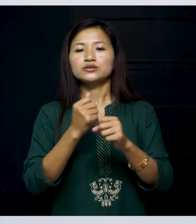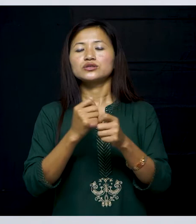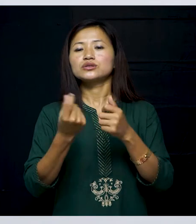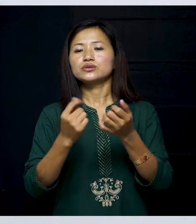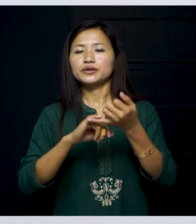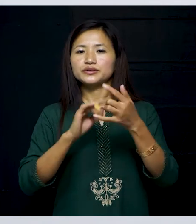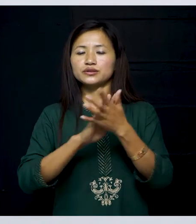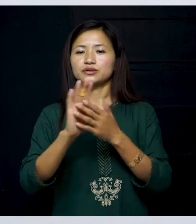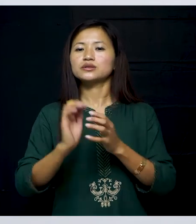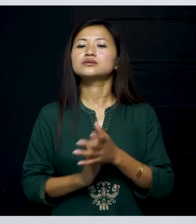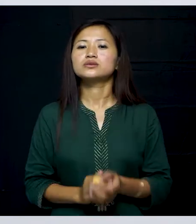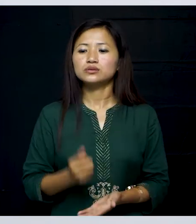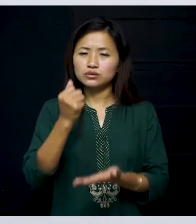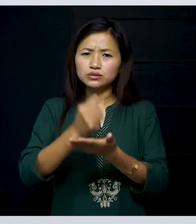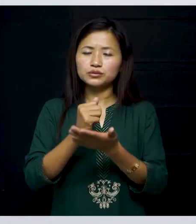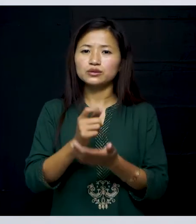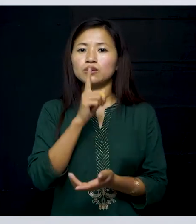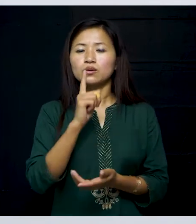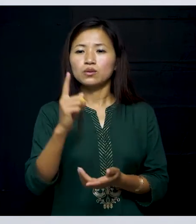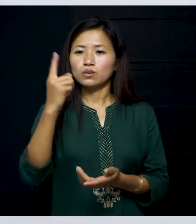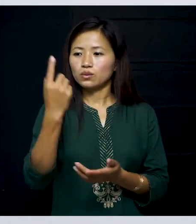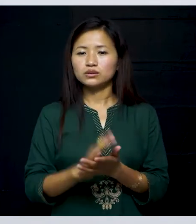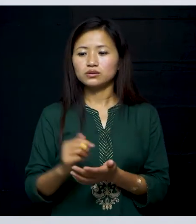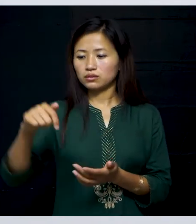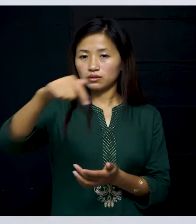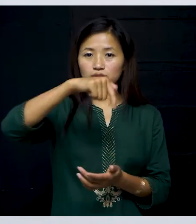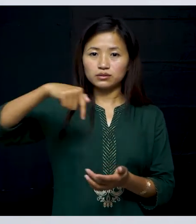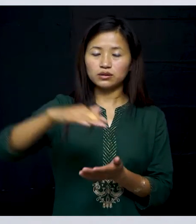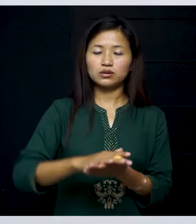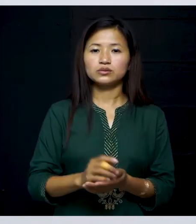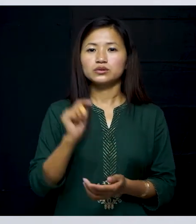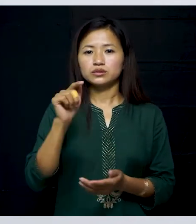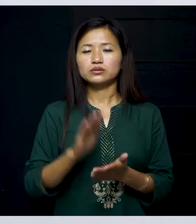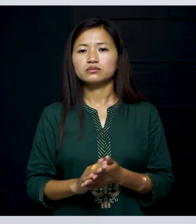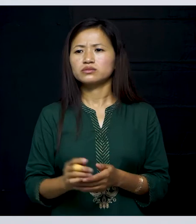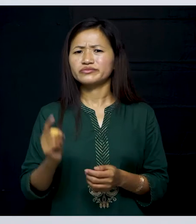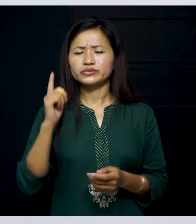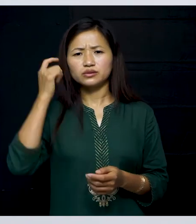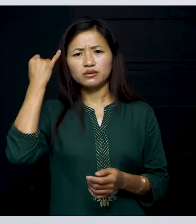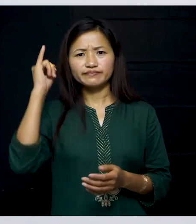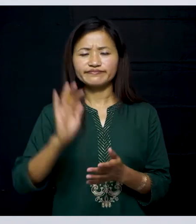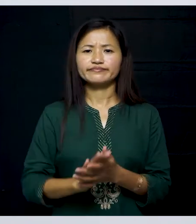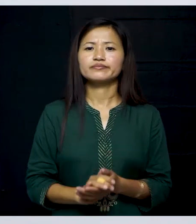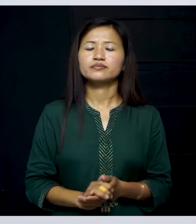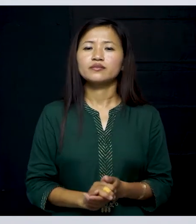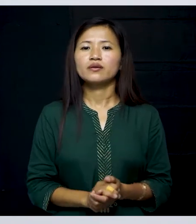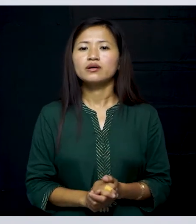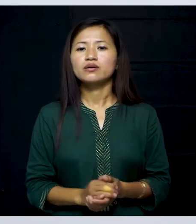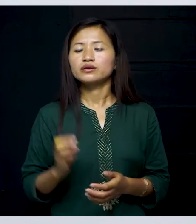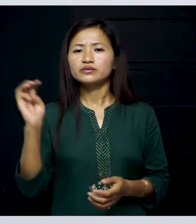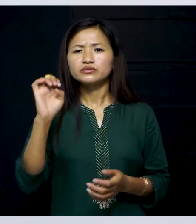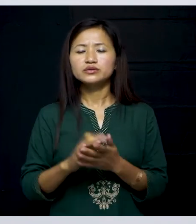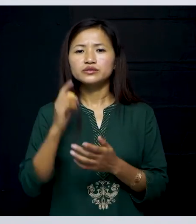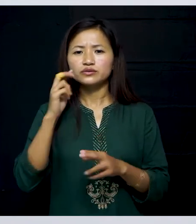this, you should be the one. If there is people around you who are ignorant about this idea, sometimes even if we